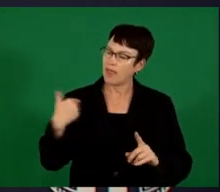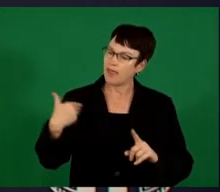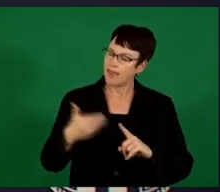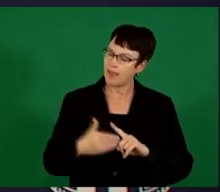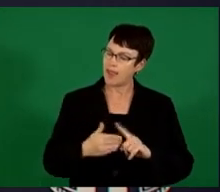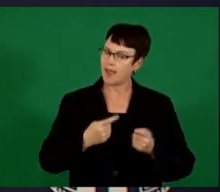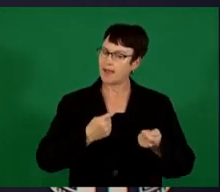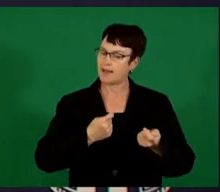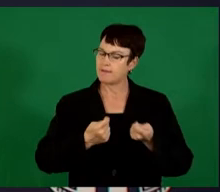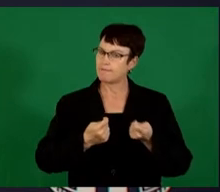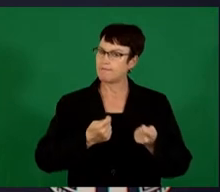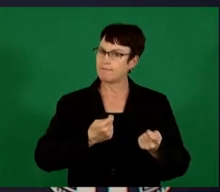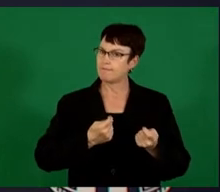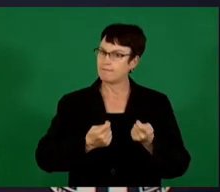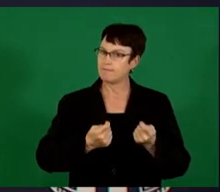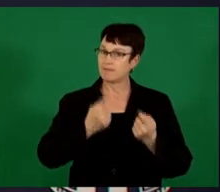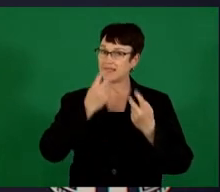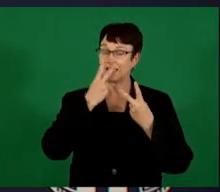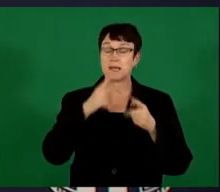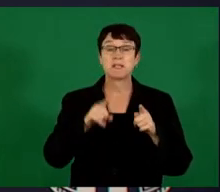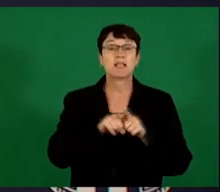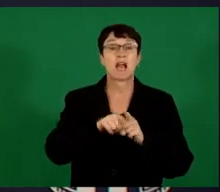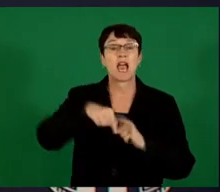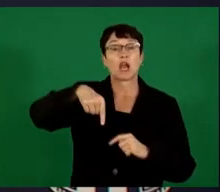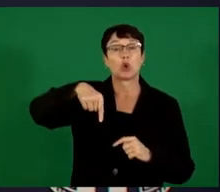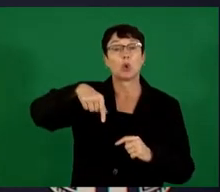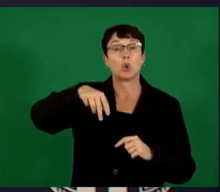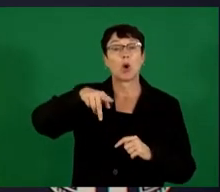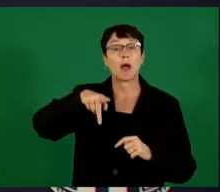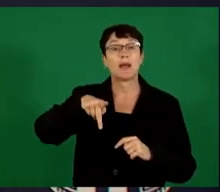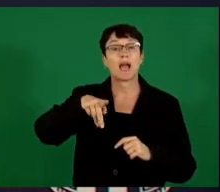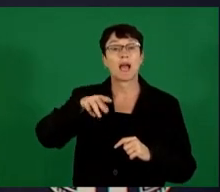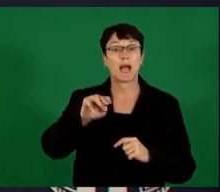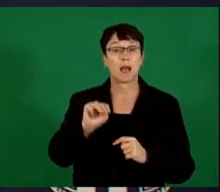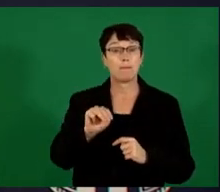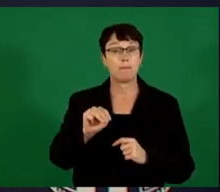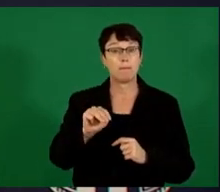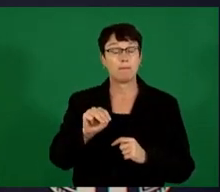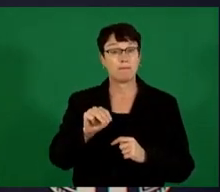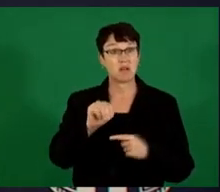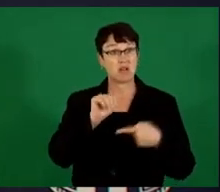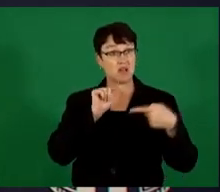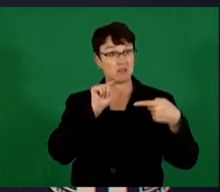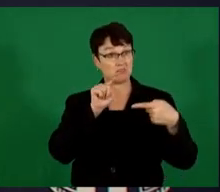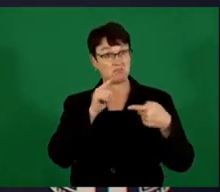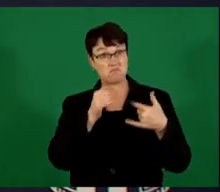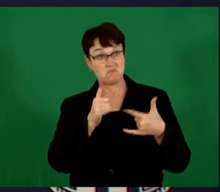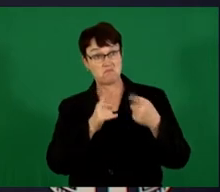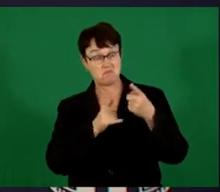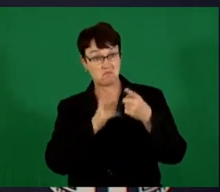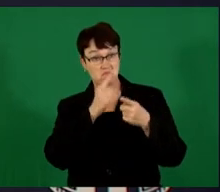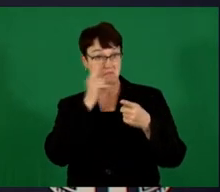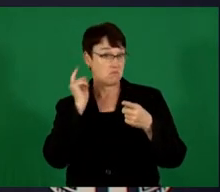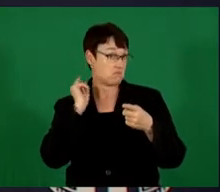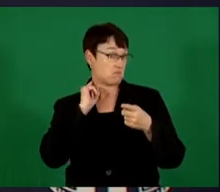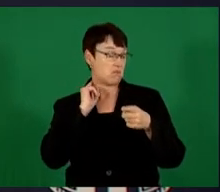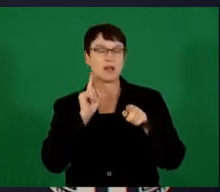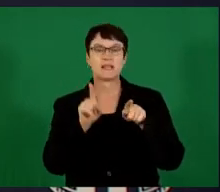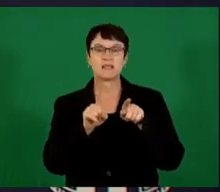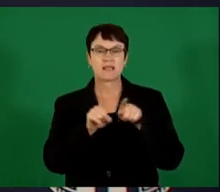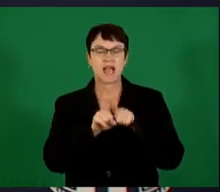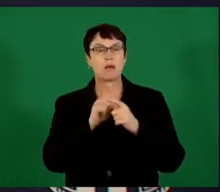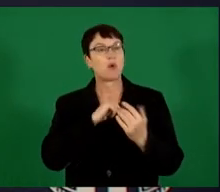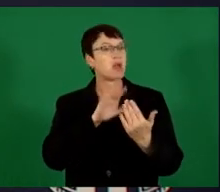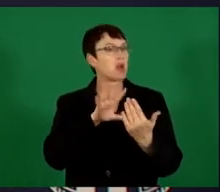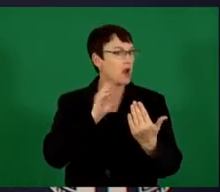consistent with the quarterly projection model at the moment, is taking cognizance of the fact that after we are